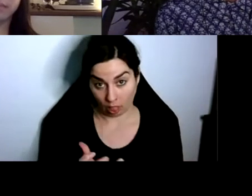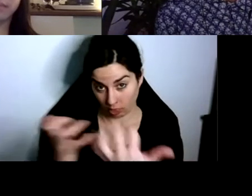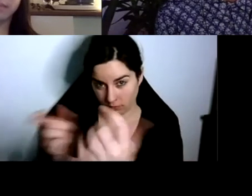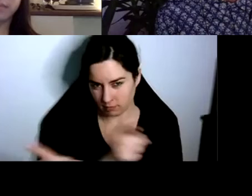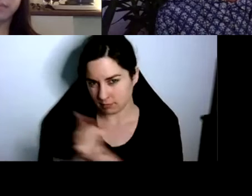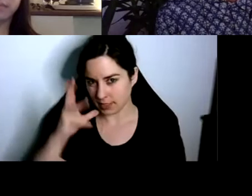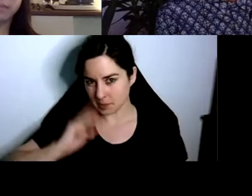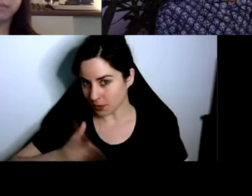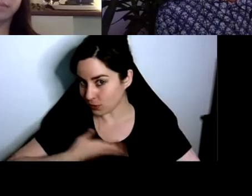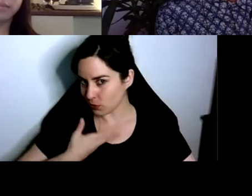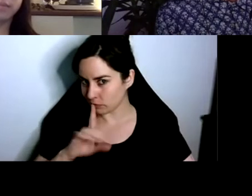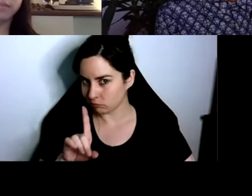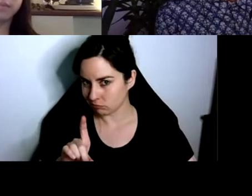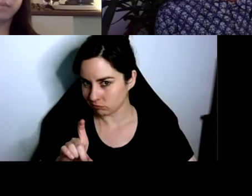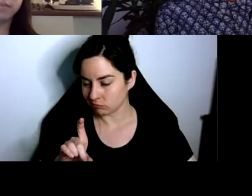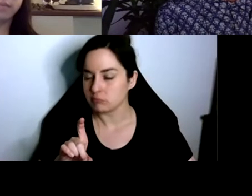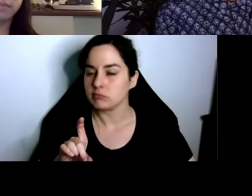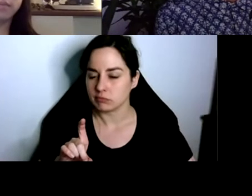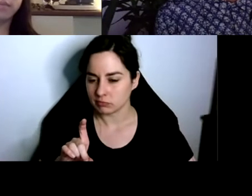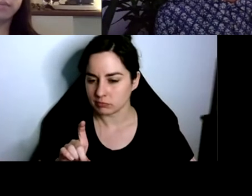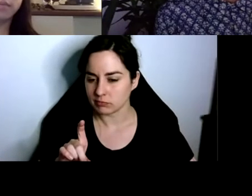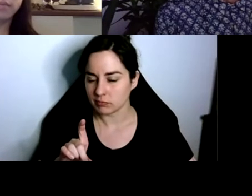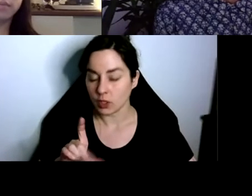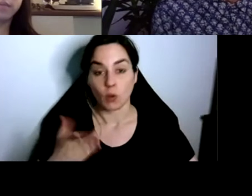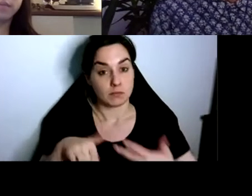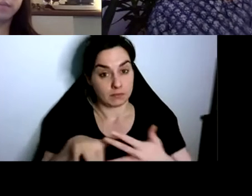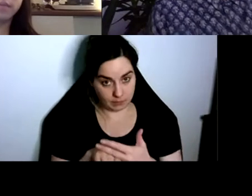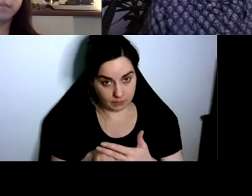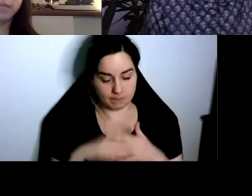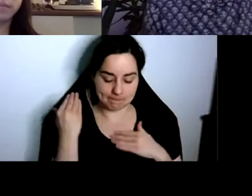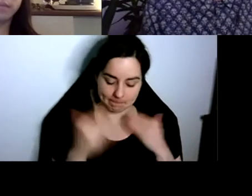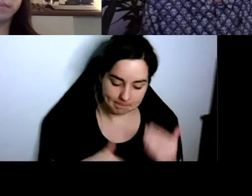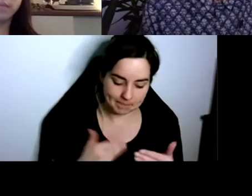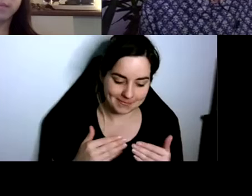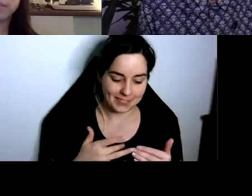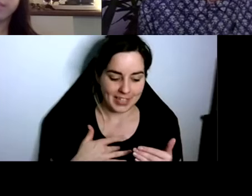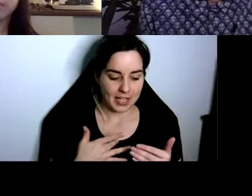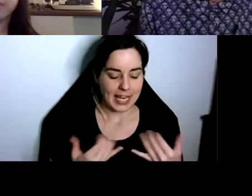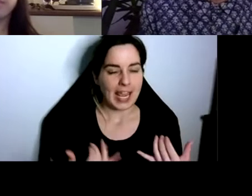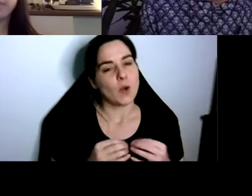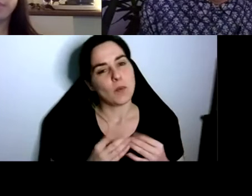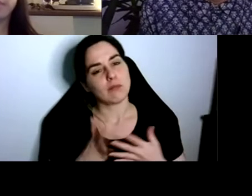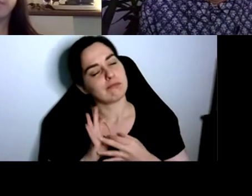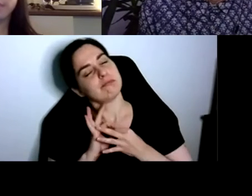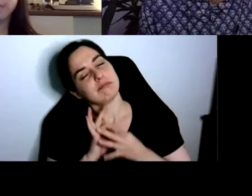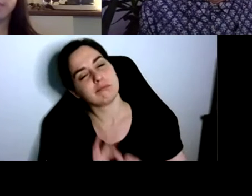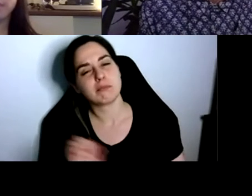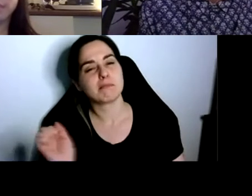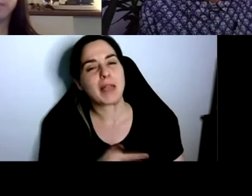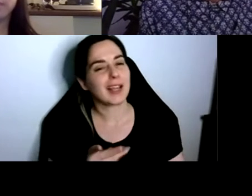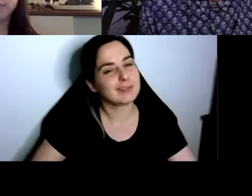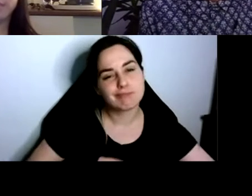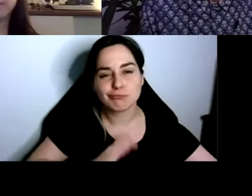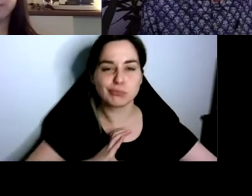And because we've taken that break, we've been able to actually tap more into that joy of what it means to be in collective and what